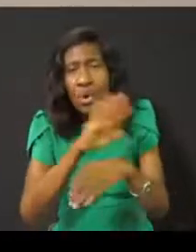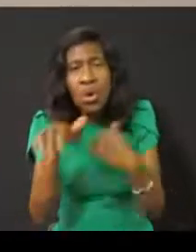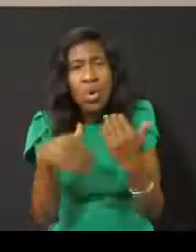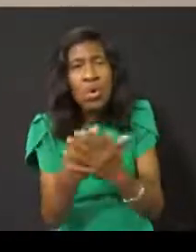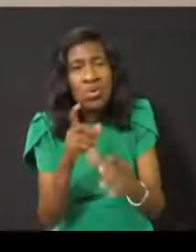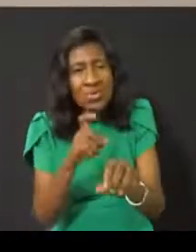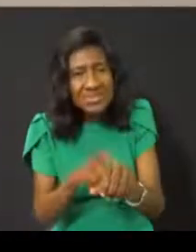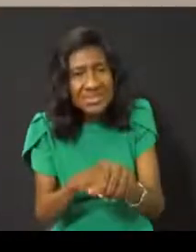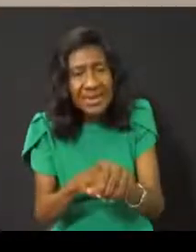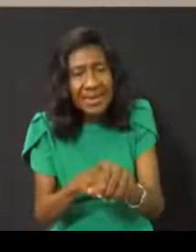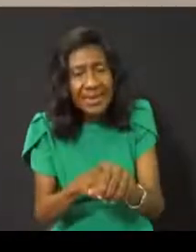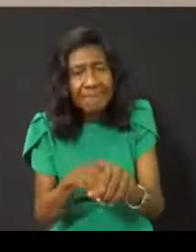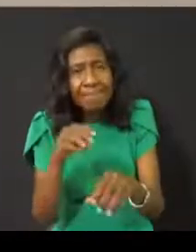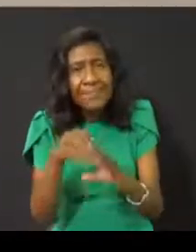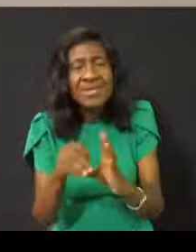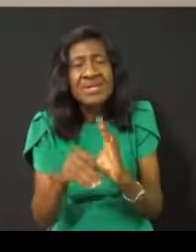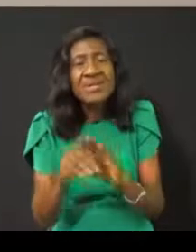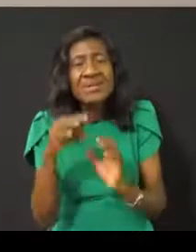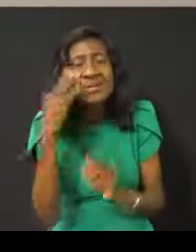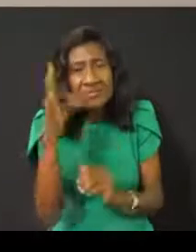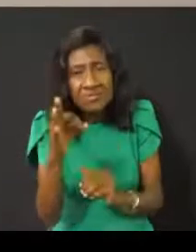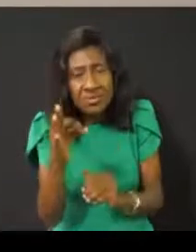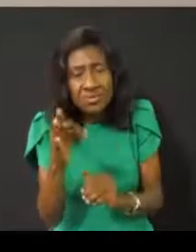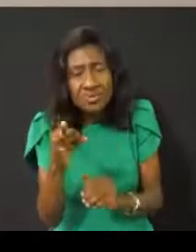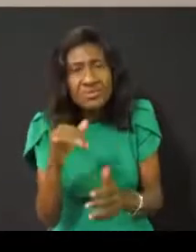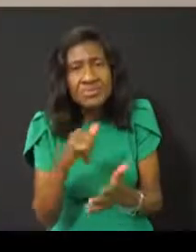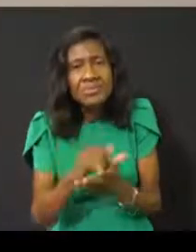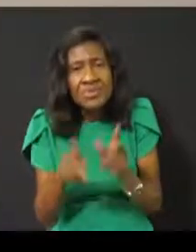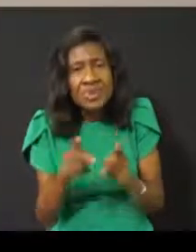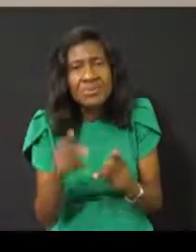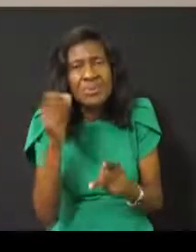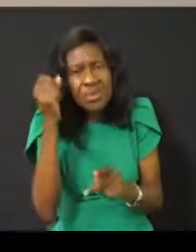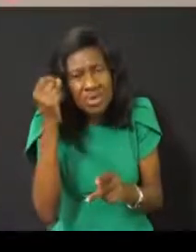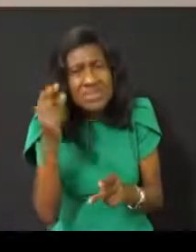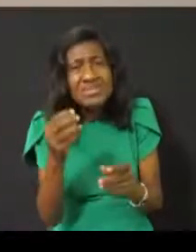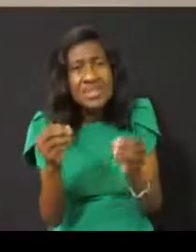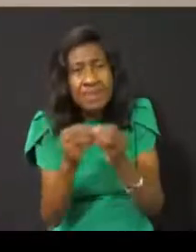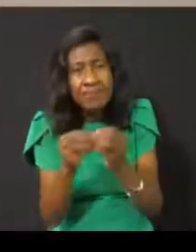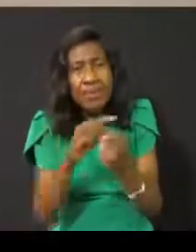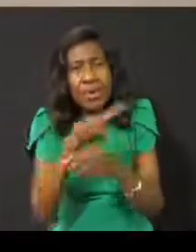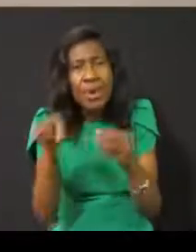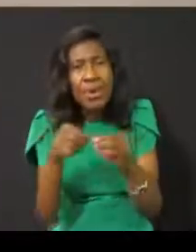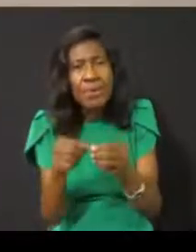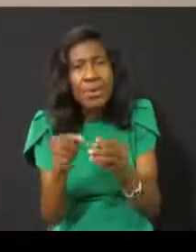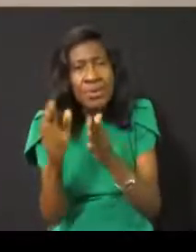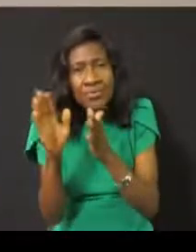and weeks so that people understand exactly what the full plan looks like and they get more and more